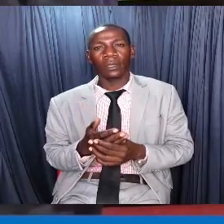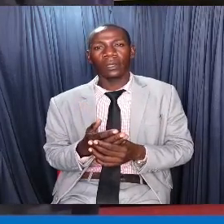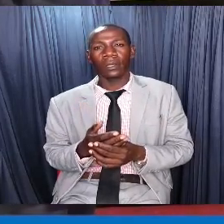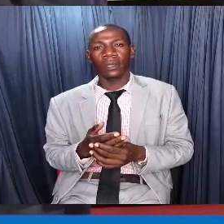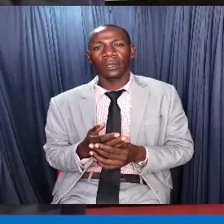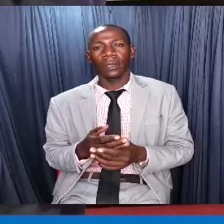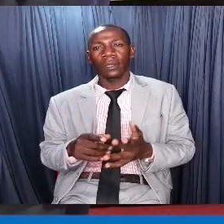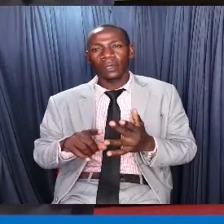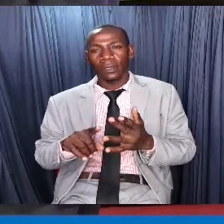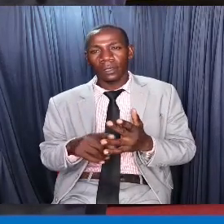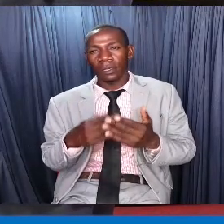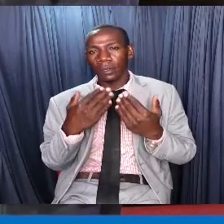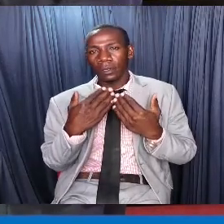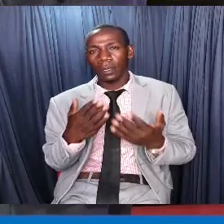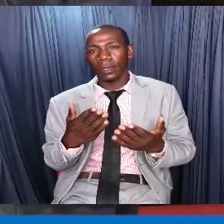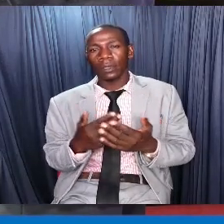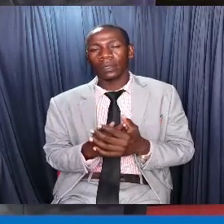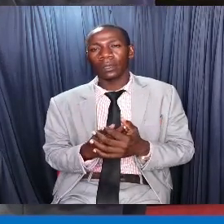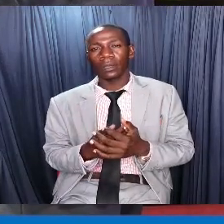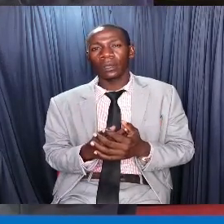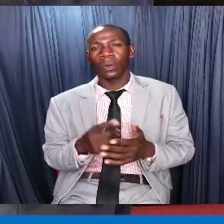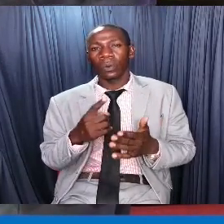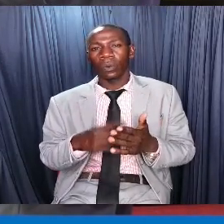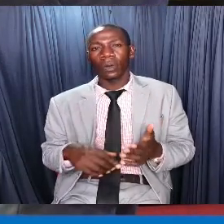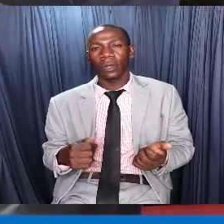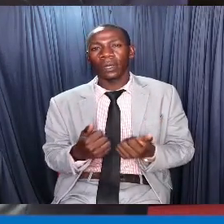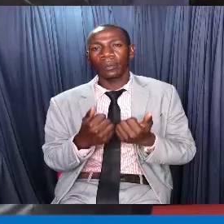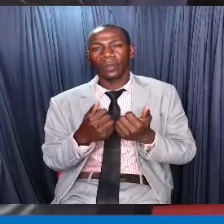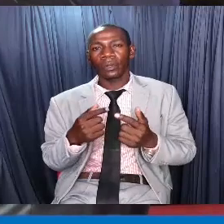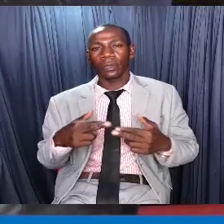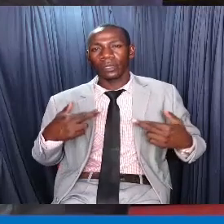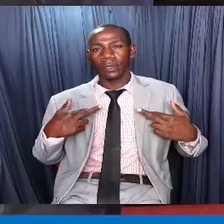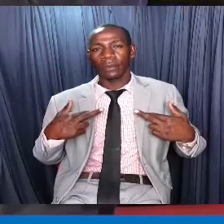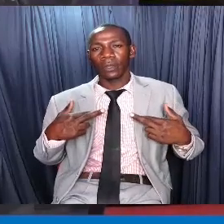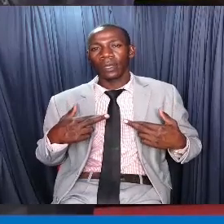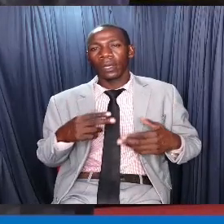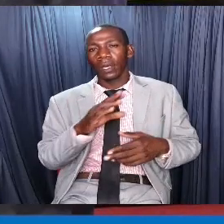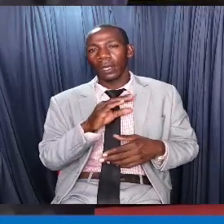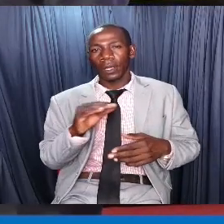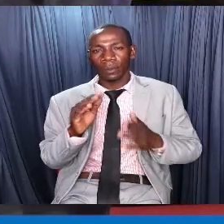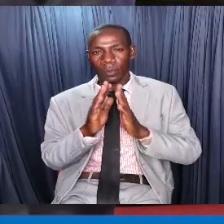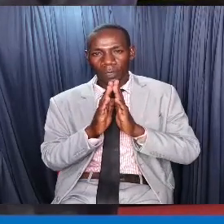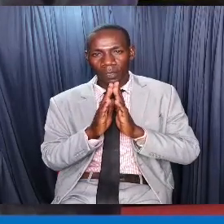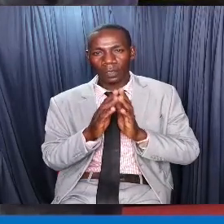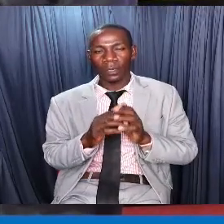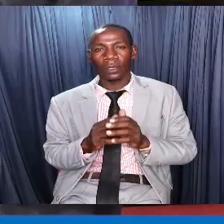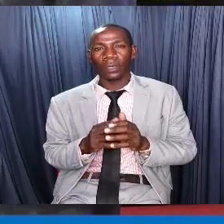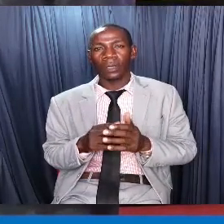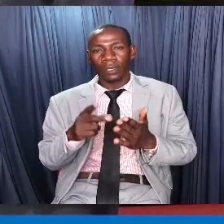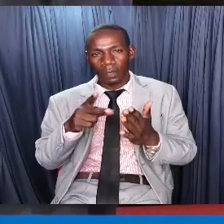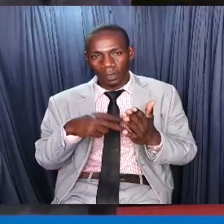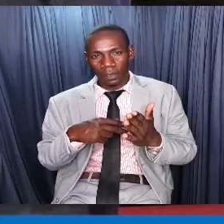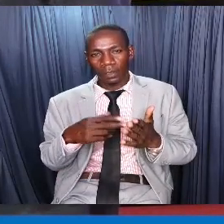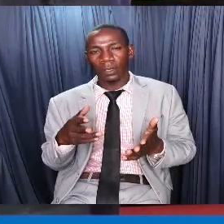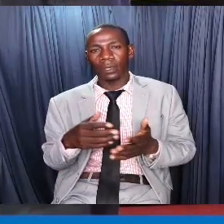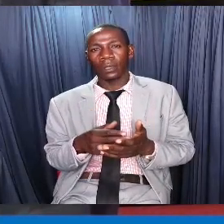Kwanza zinatangulia shukrani. First of all, gratitude is read. Na watu waliofanyiwa, to people who received. Kisha maombi sasa. Then prayers. Yanasomwa.